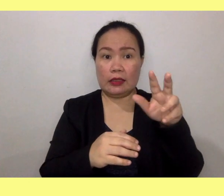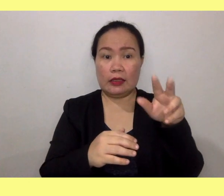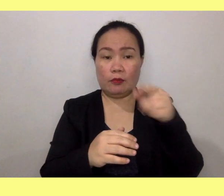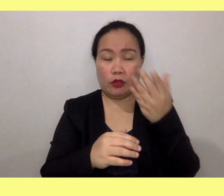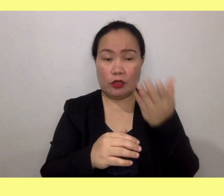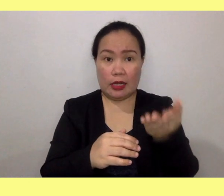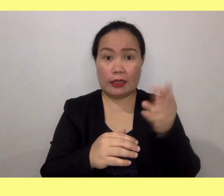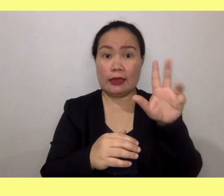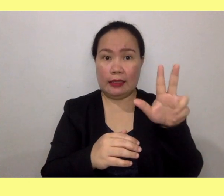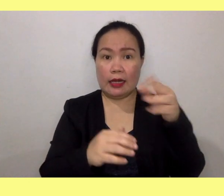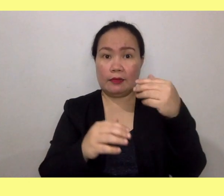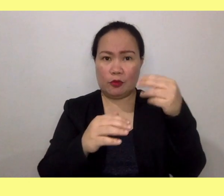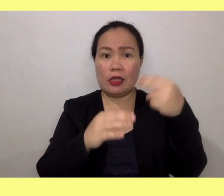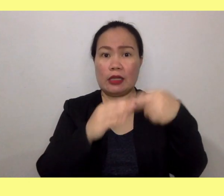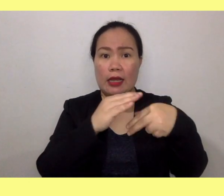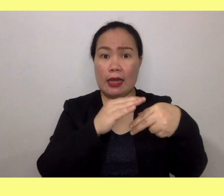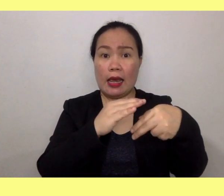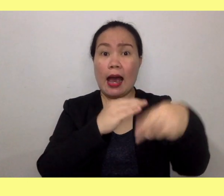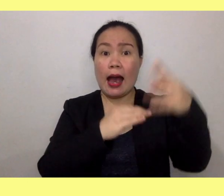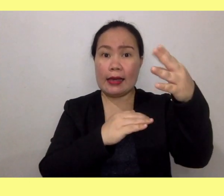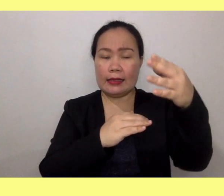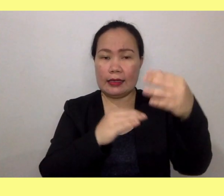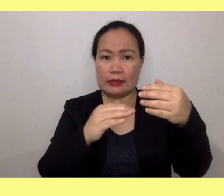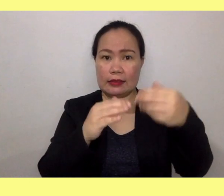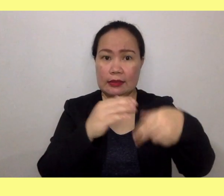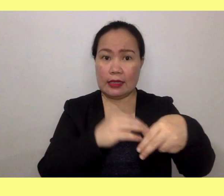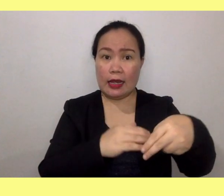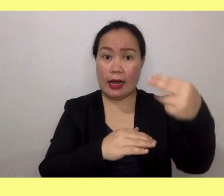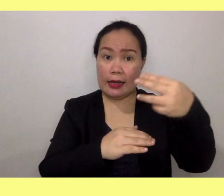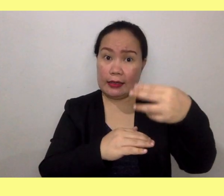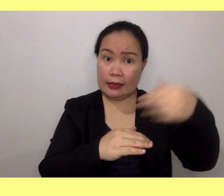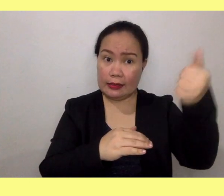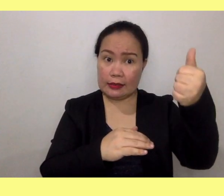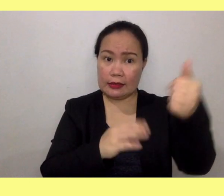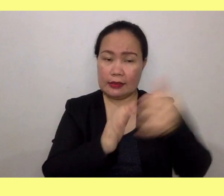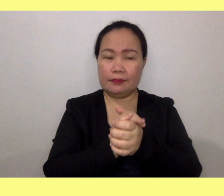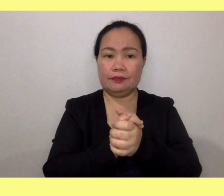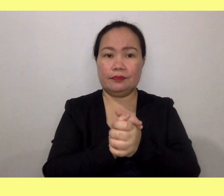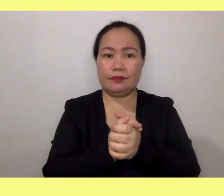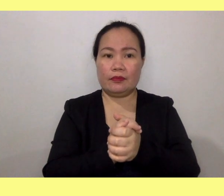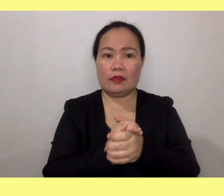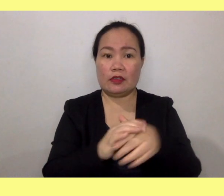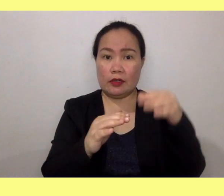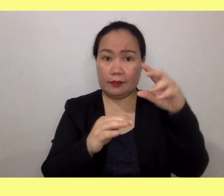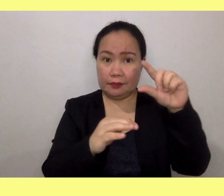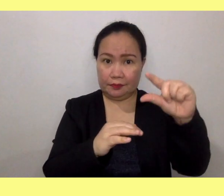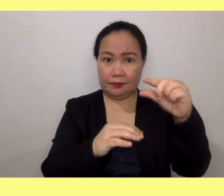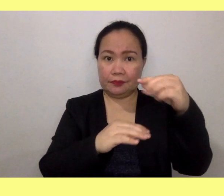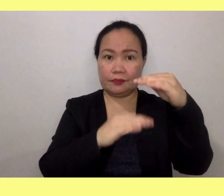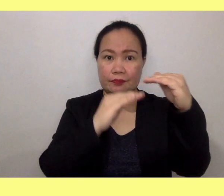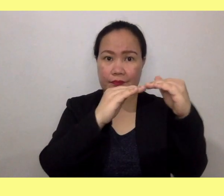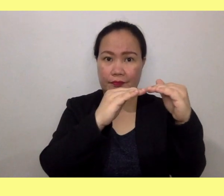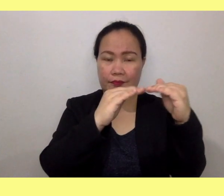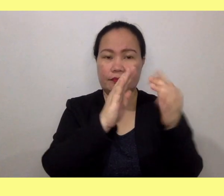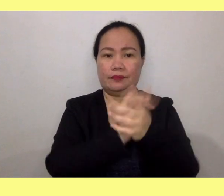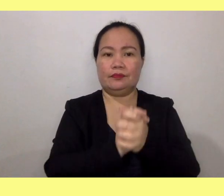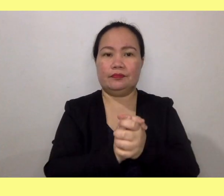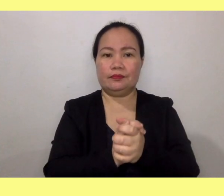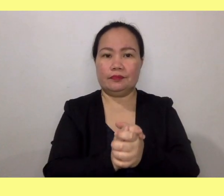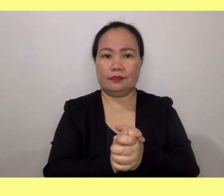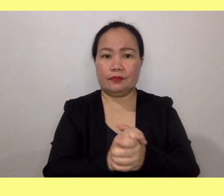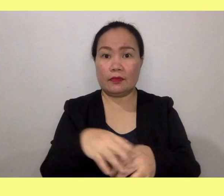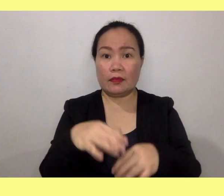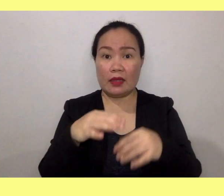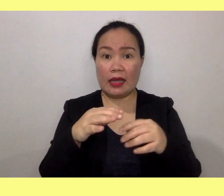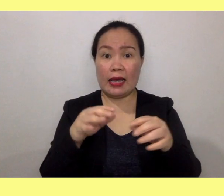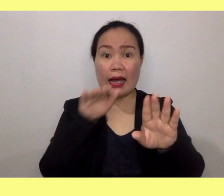hanggang dito lang. Kaya ang magiging symbol mo dyan is less than or equal. And then at least, ibig sabihin,